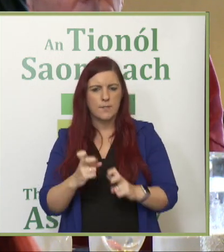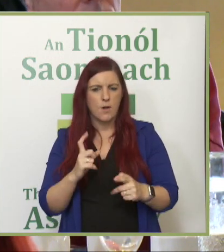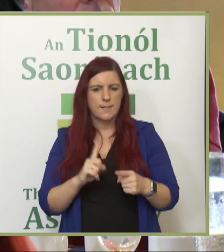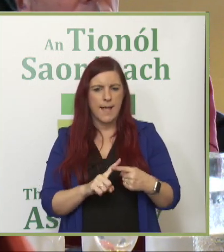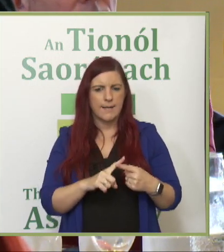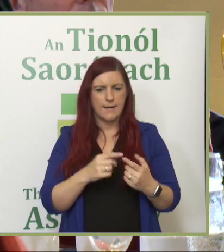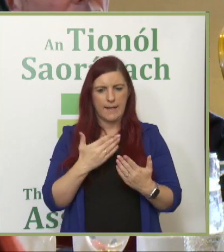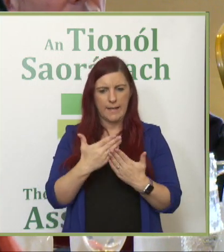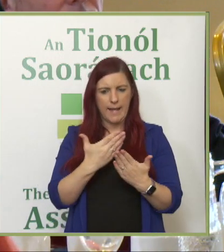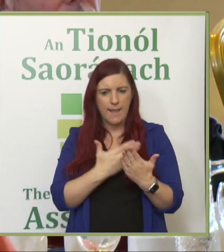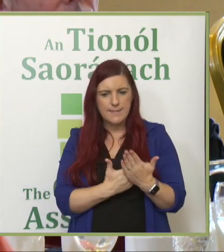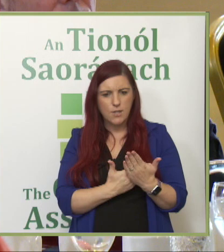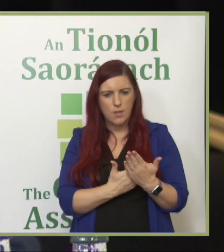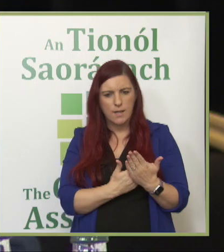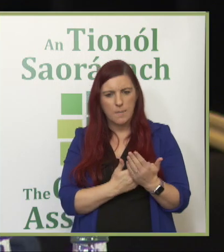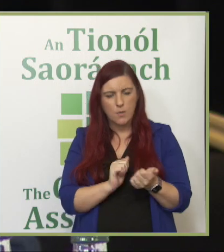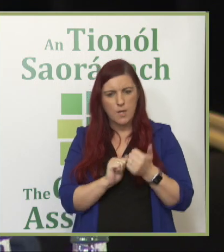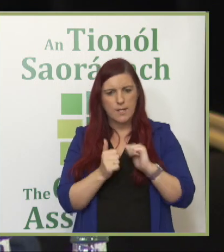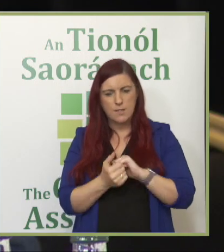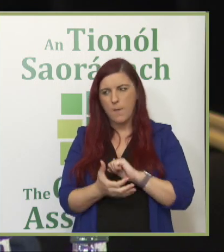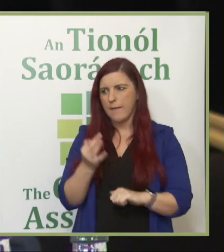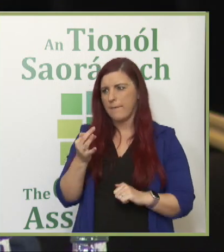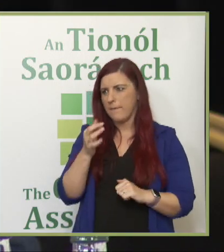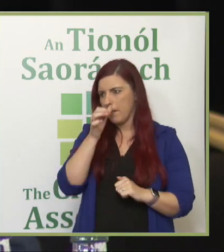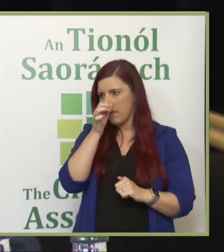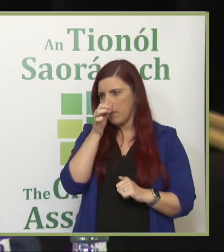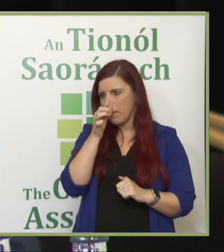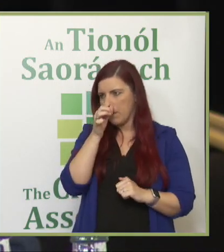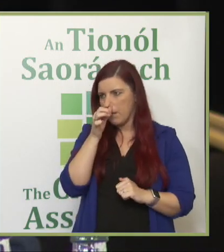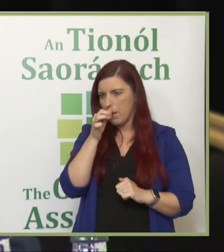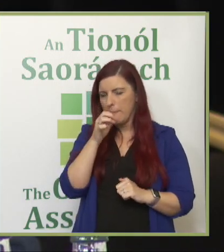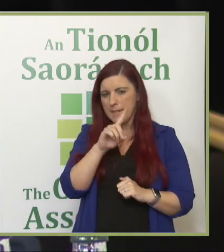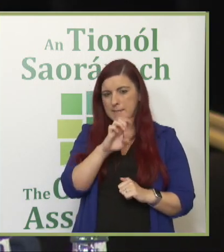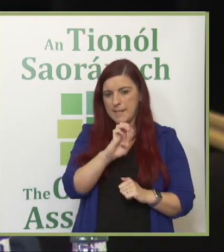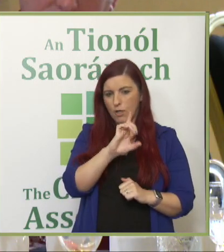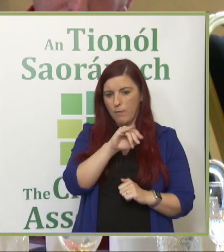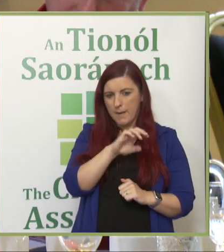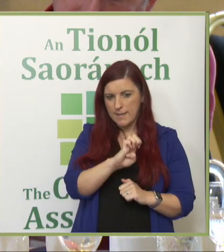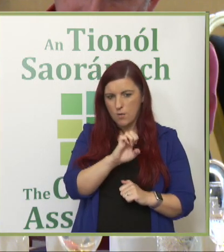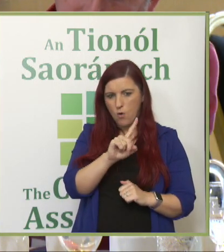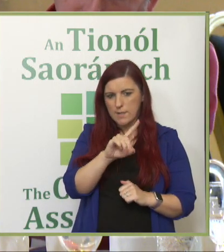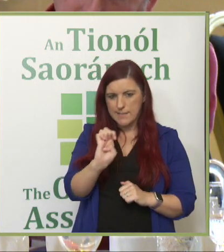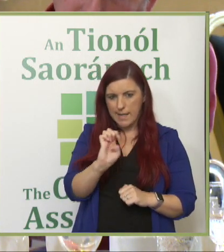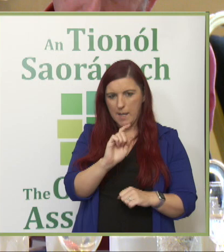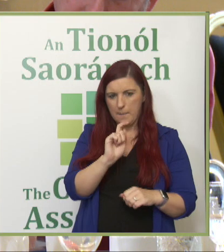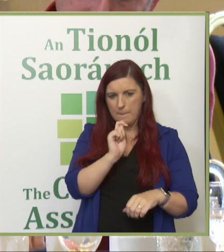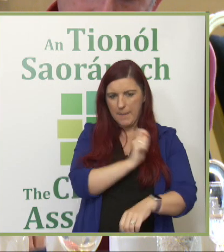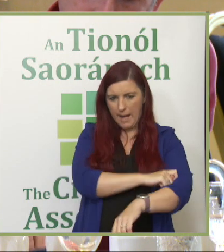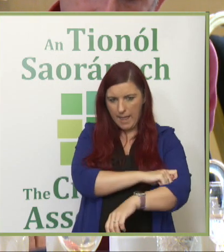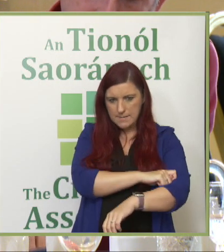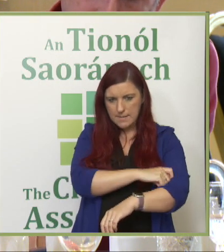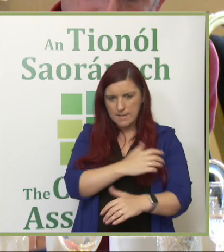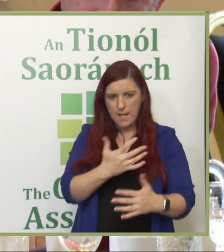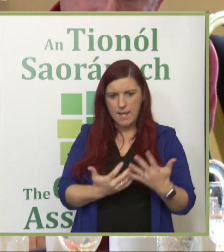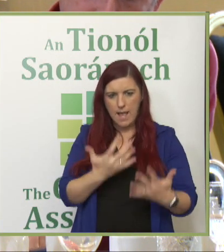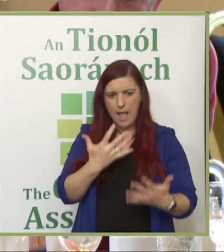around searching people. So if we were to recommend decriminalising or depenalising, how exactly does